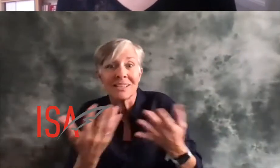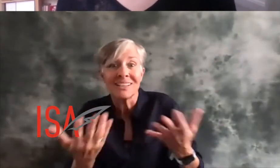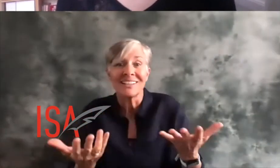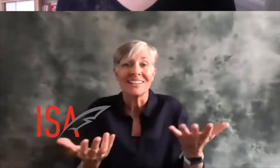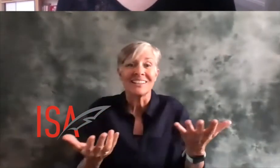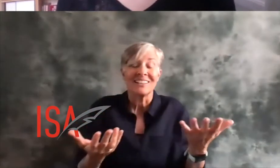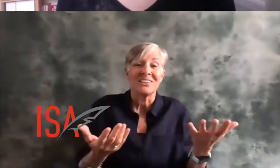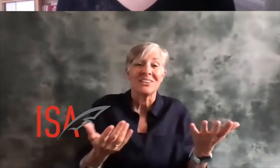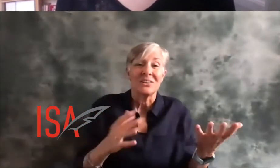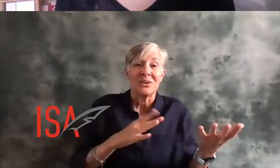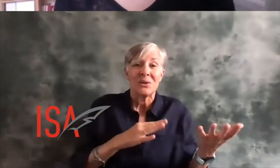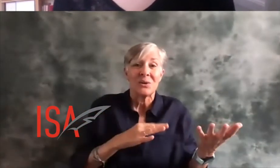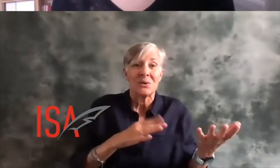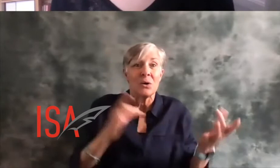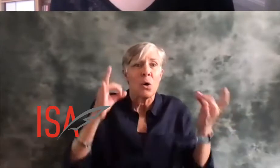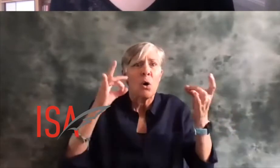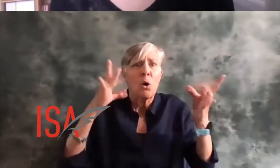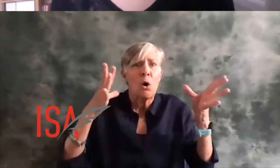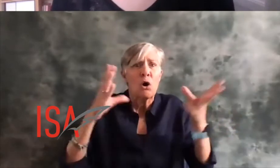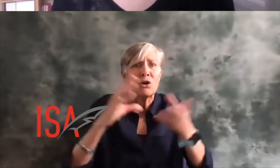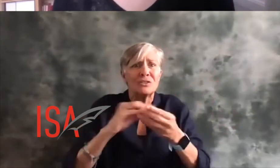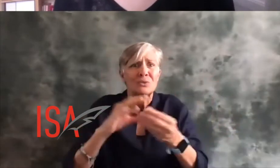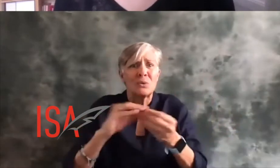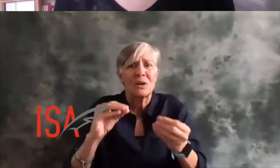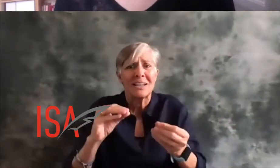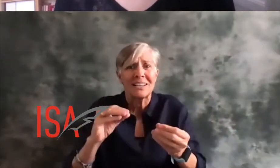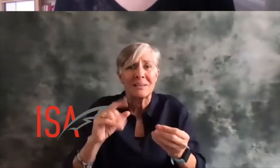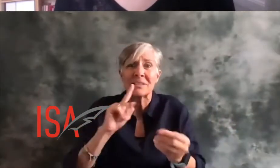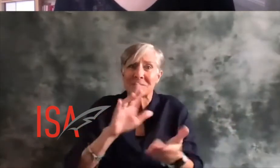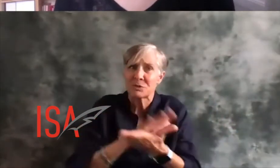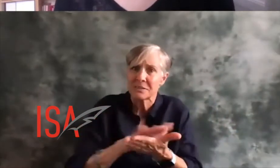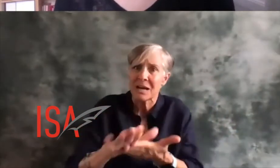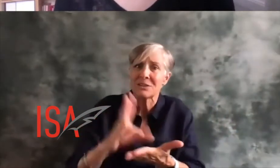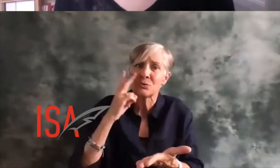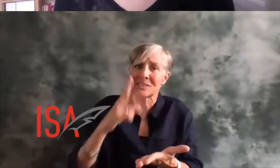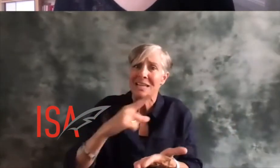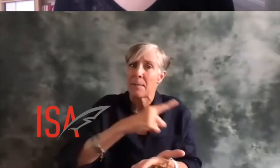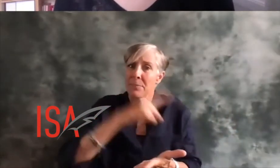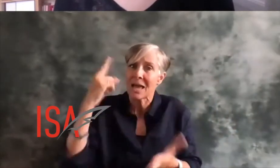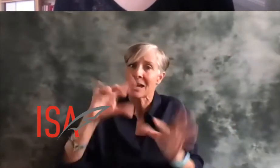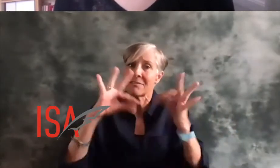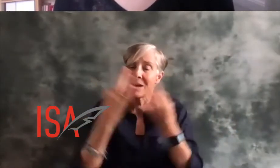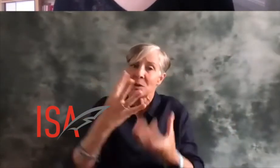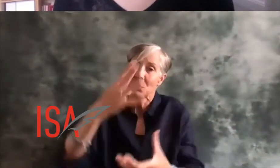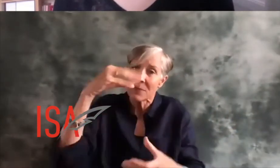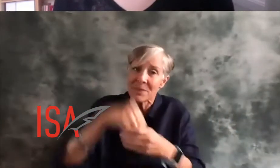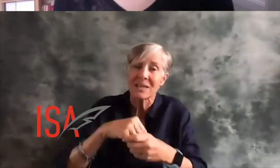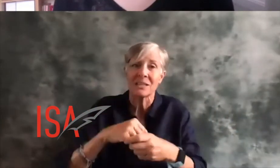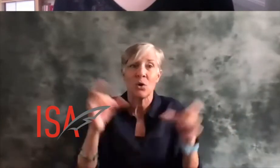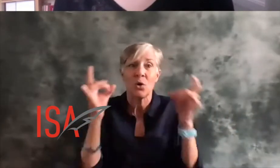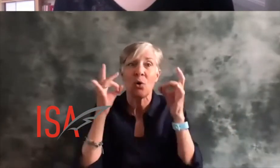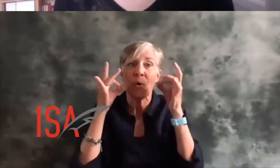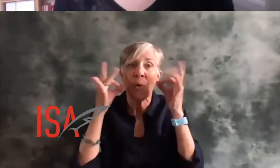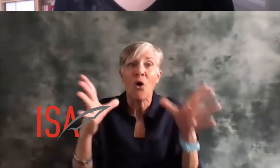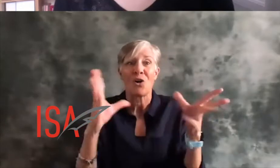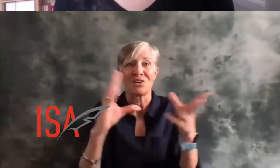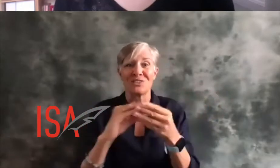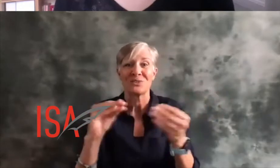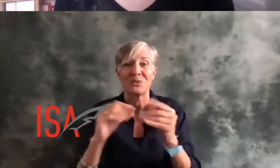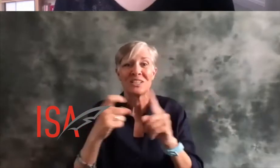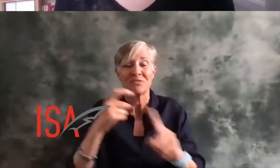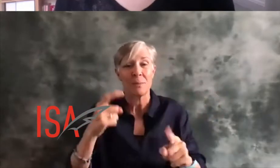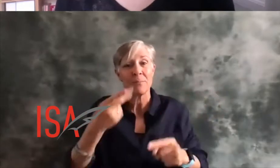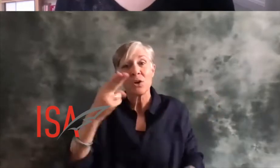a cool horror story. And it was nice to see a Black family, and it was telling a horror story from a